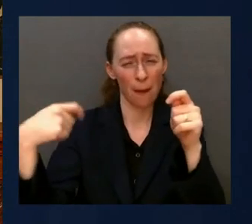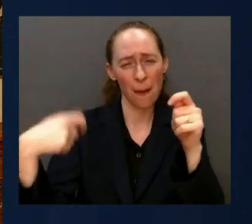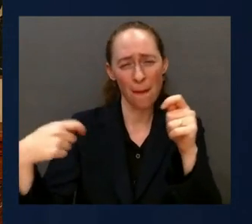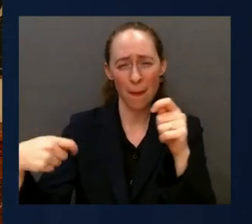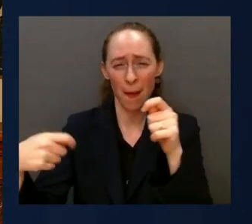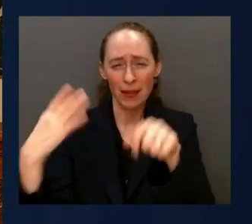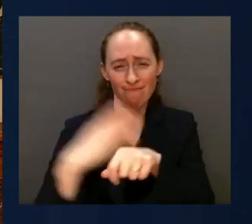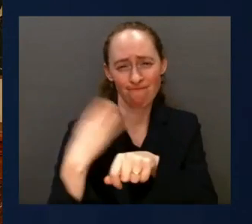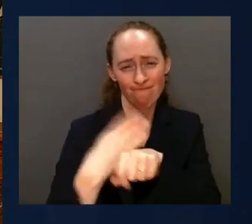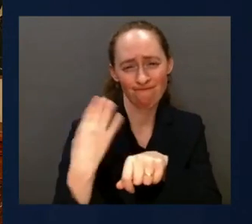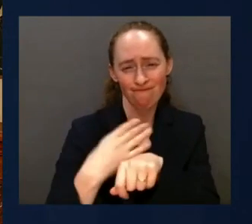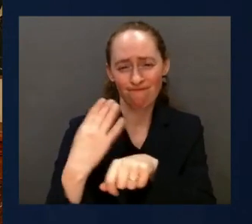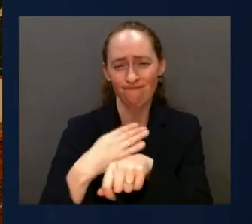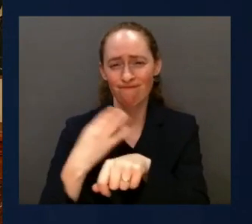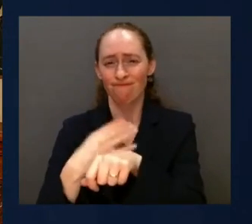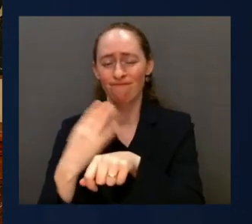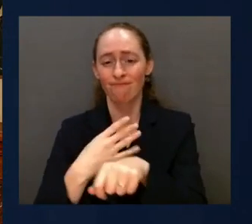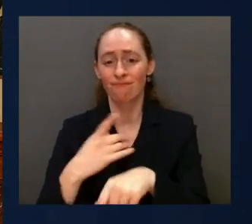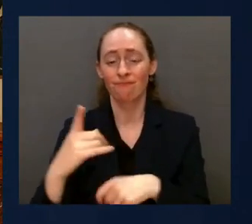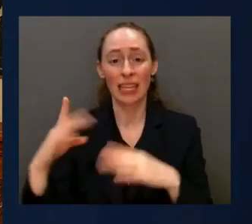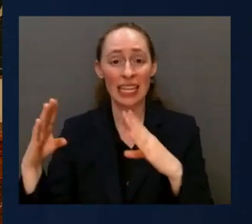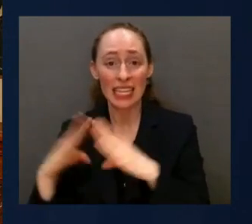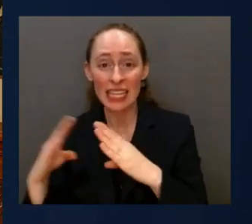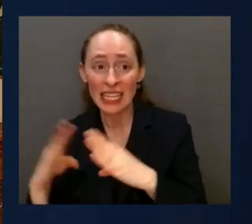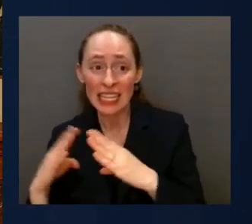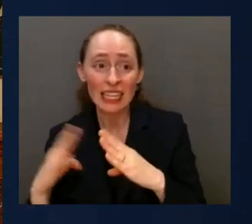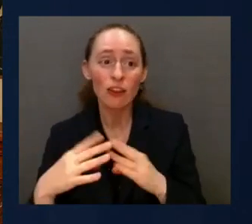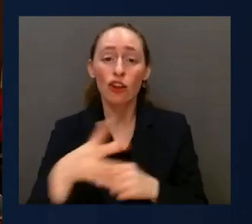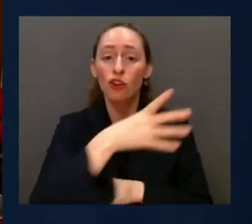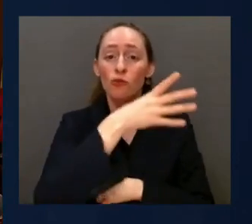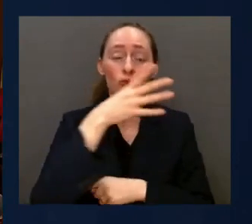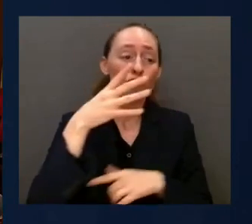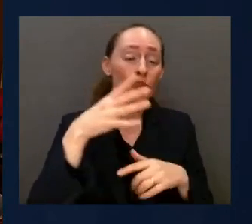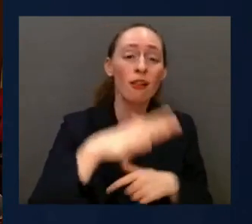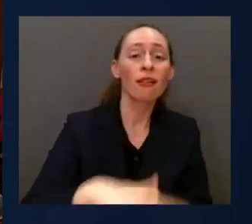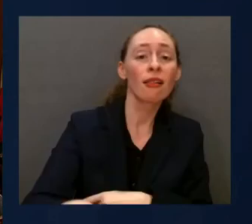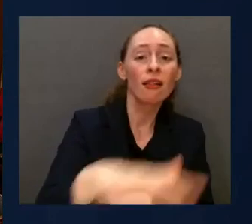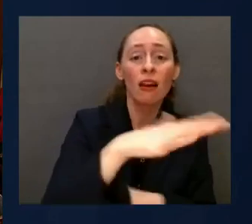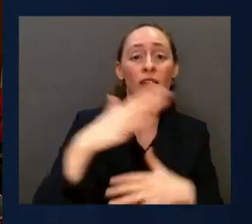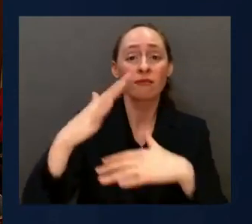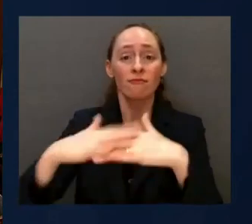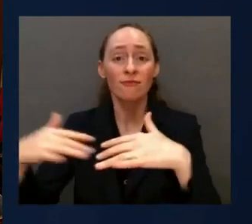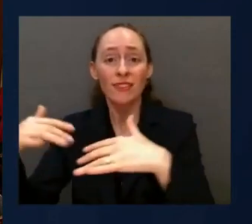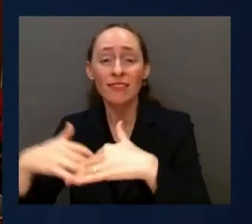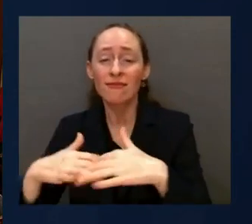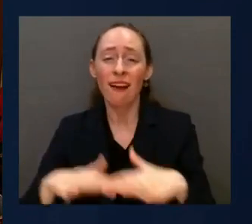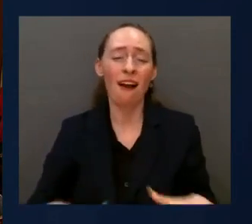started. We're just getting started.